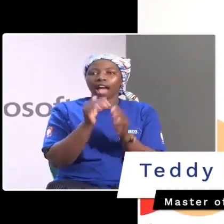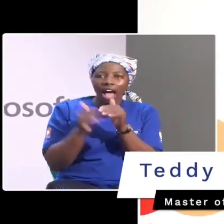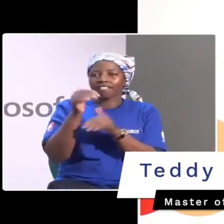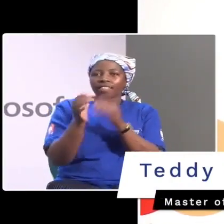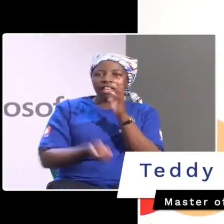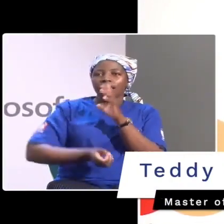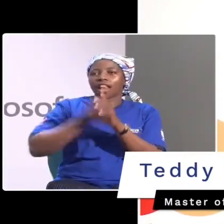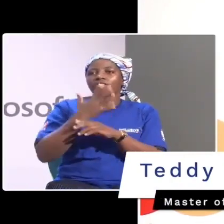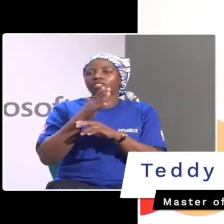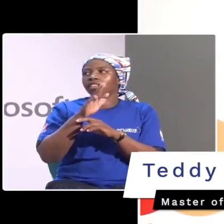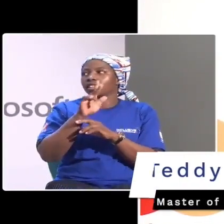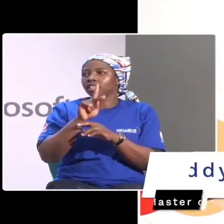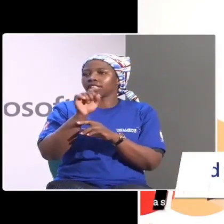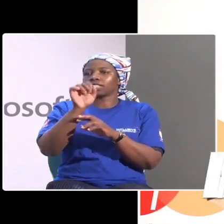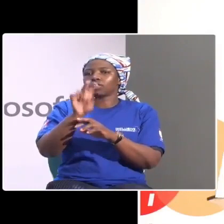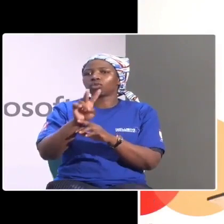of the